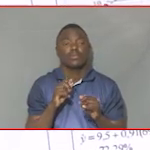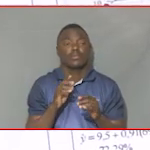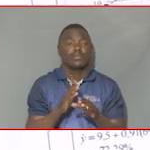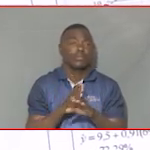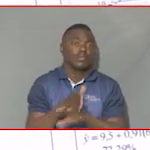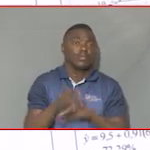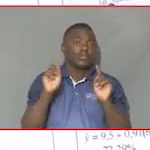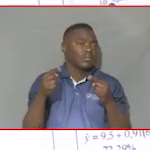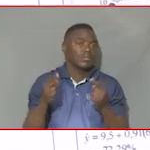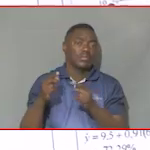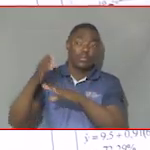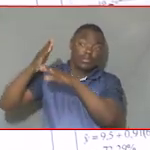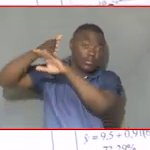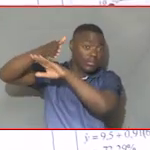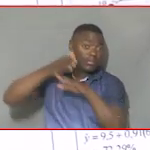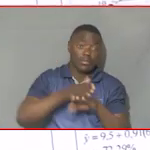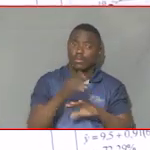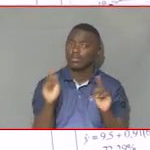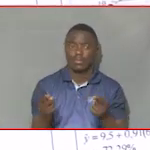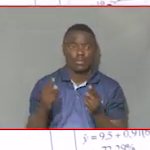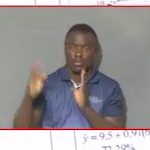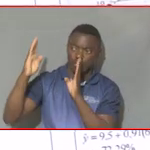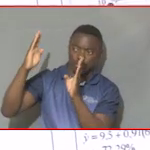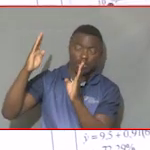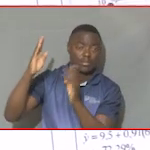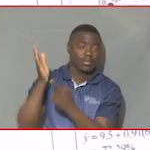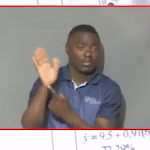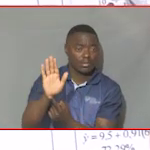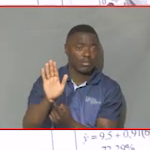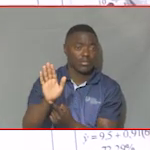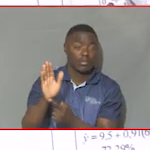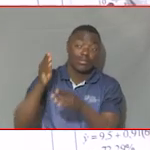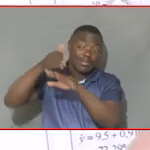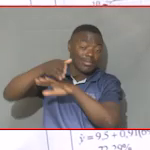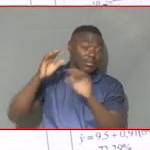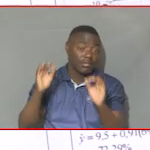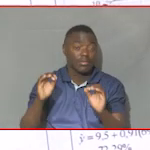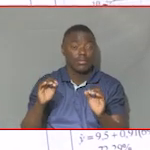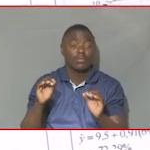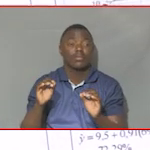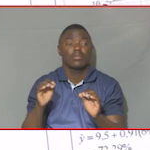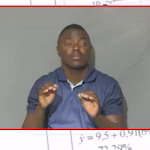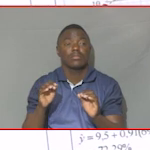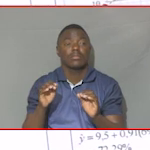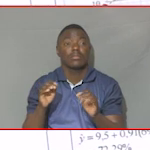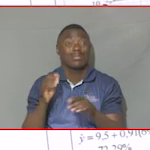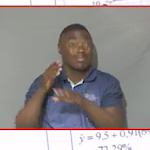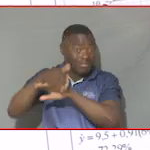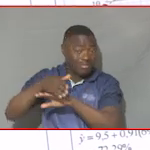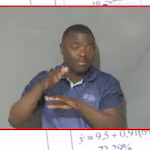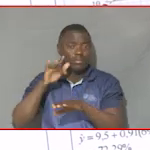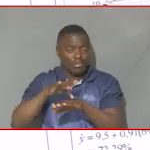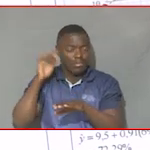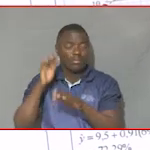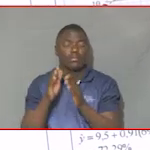and the largest x value. Only that part must be shown. If you're going to go over that, they will subtract marks. Is that